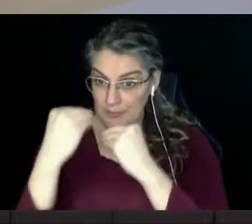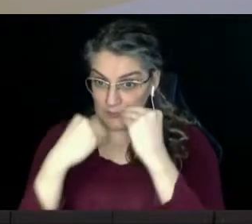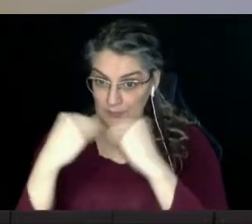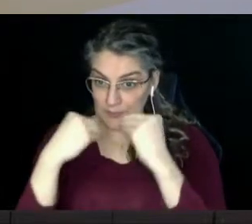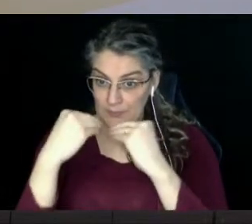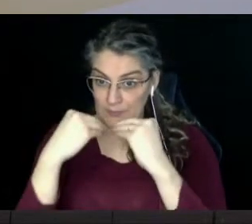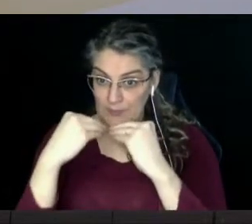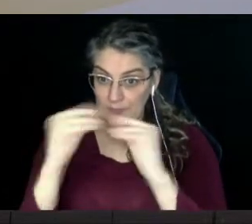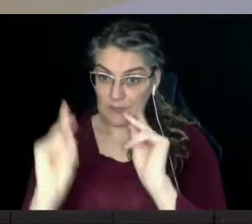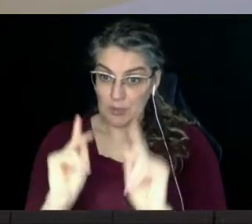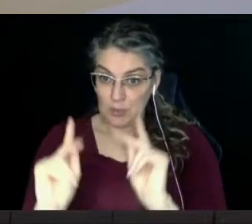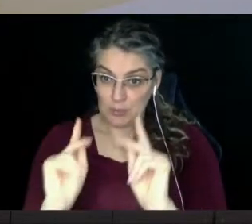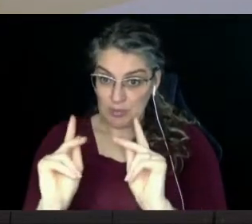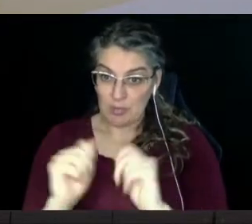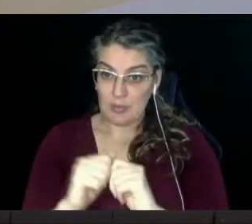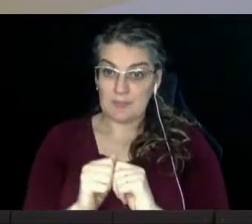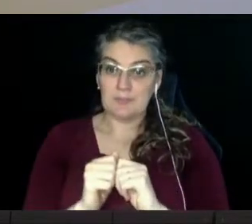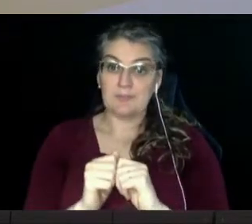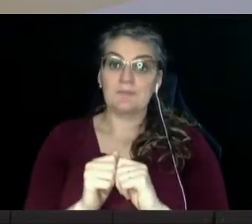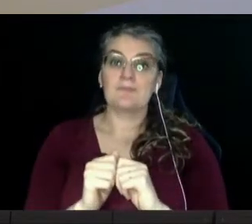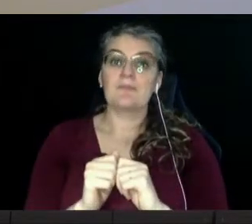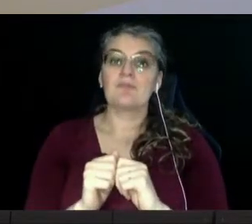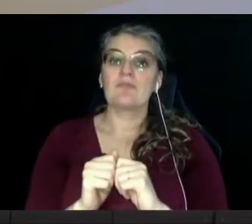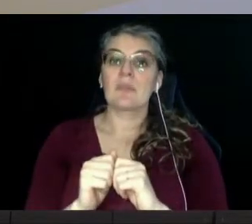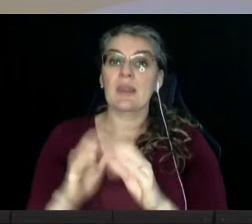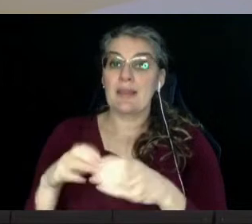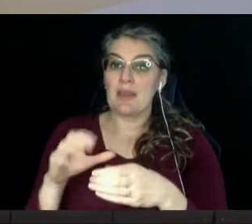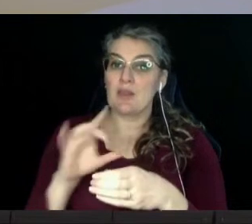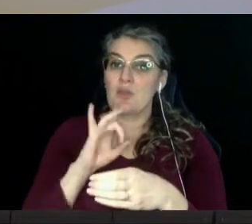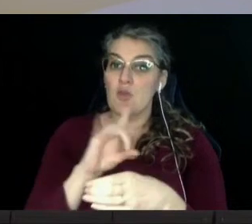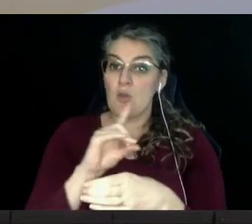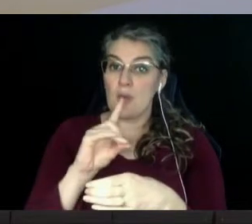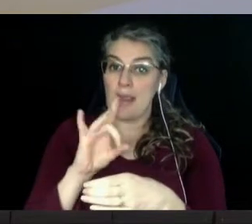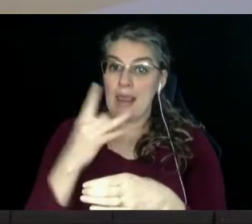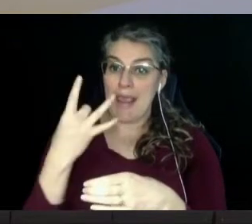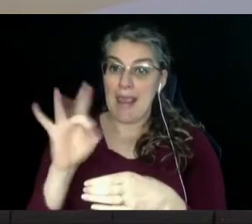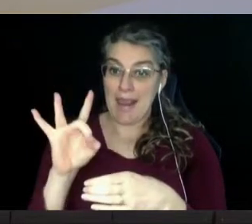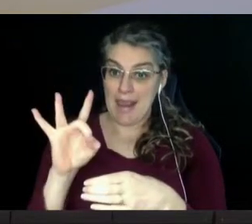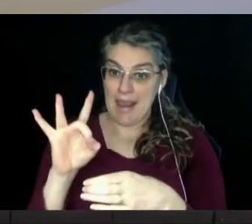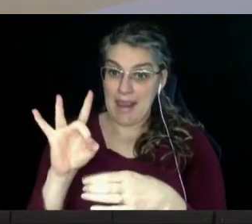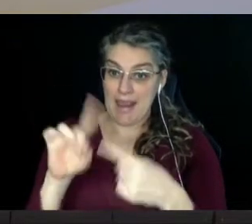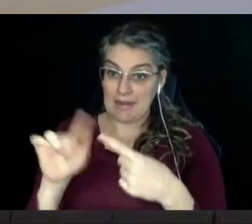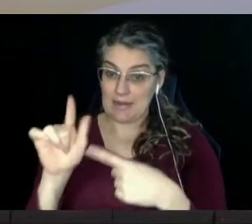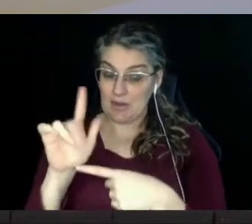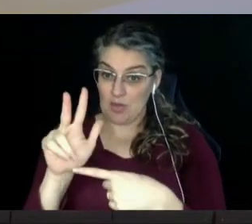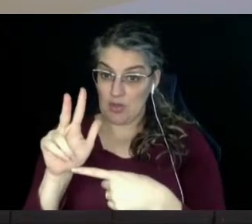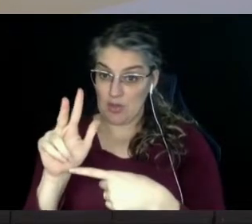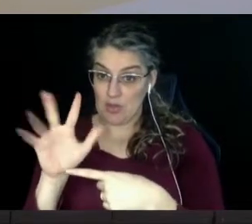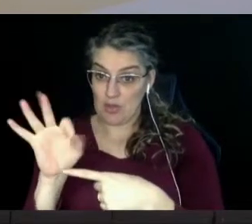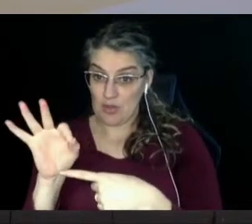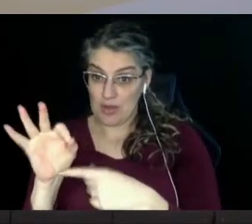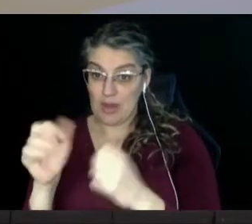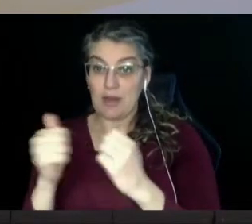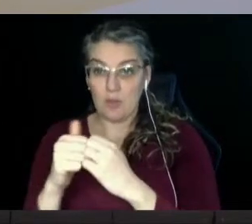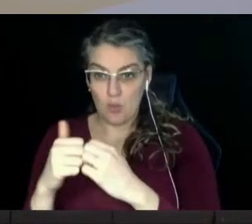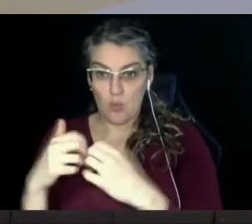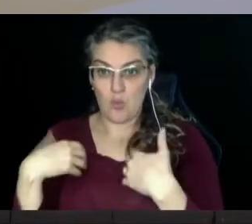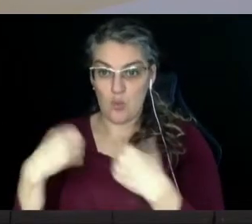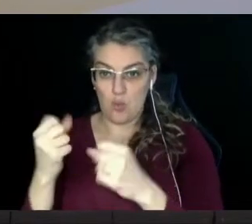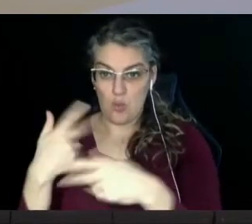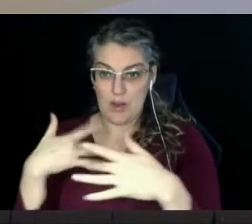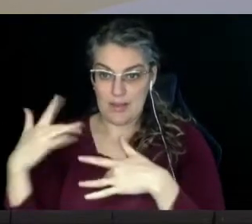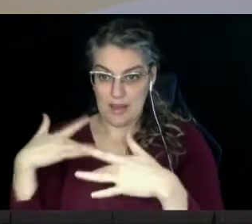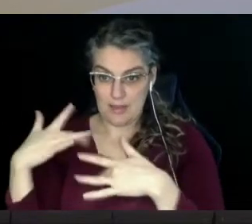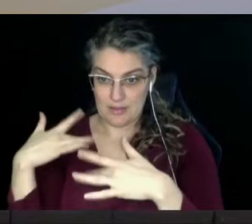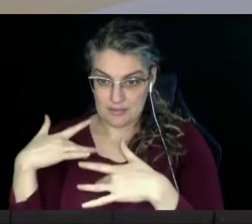as well as those age 18 to 39 with underlying medical conditions. Again, this will be for next week.